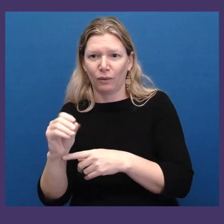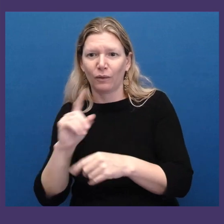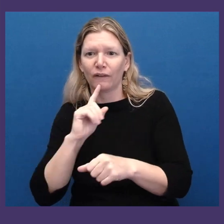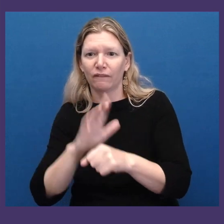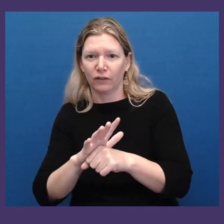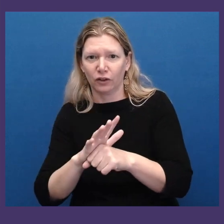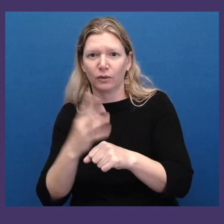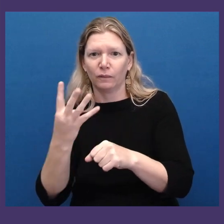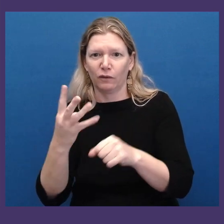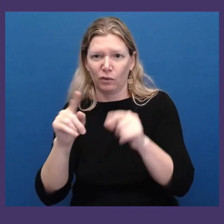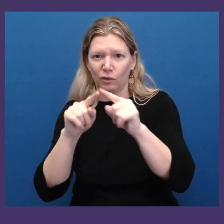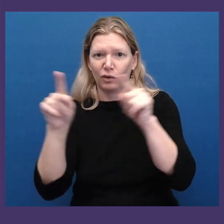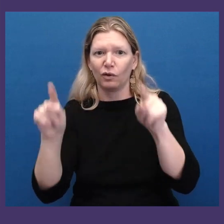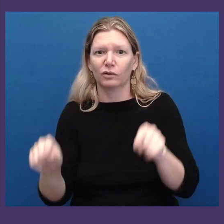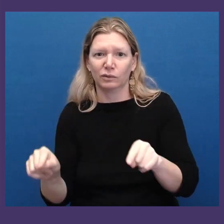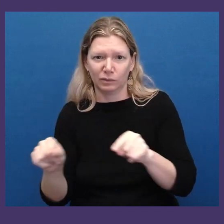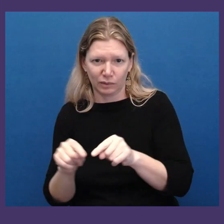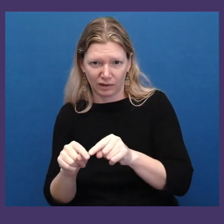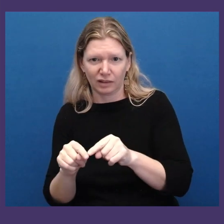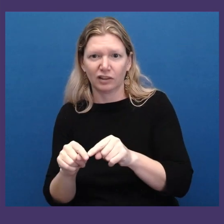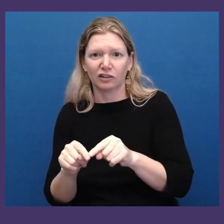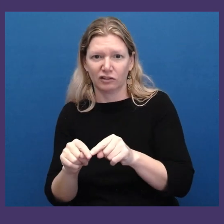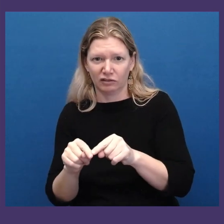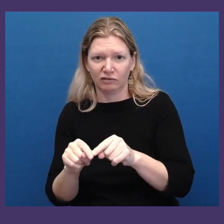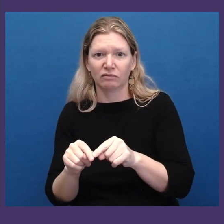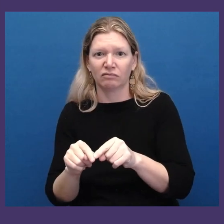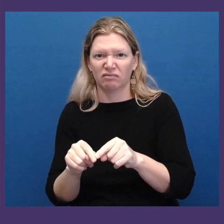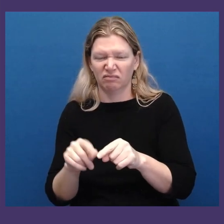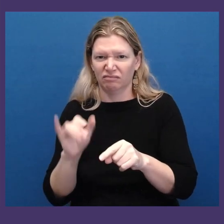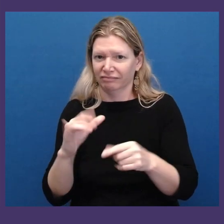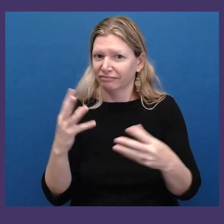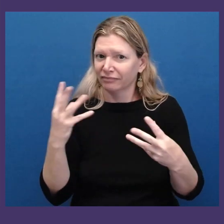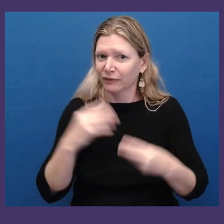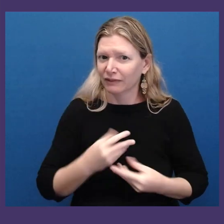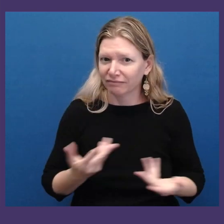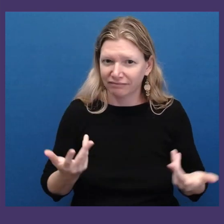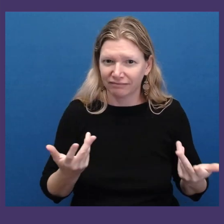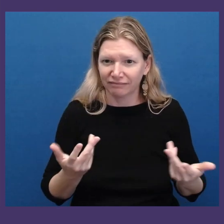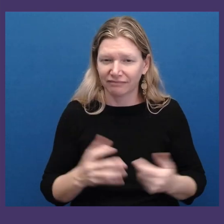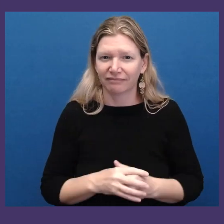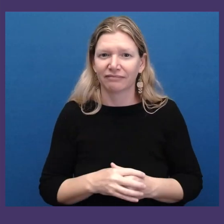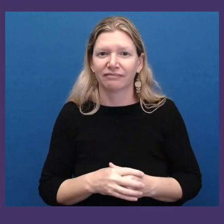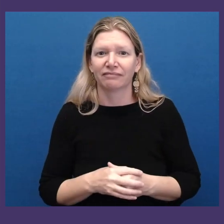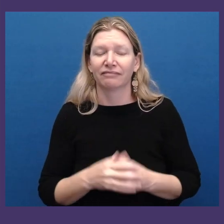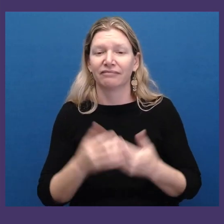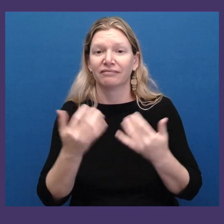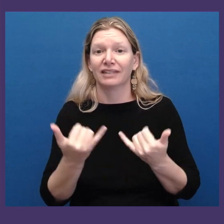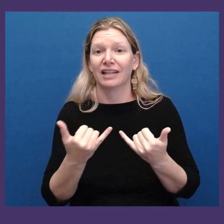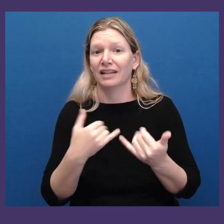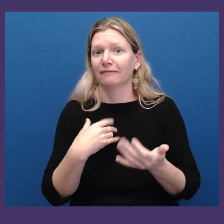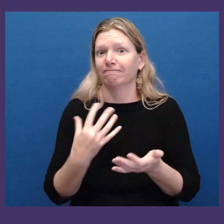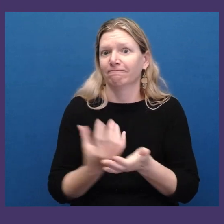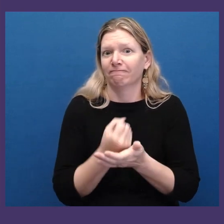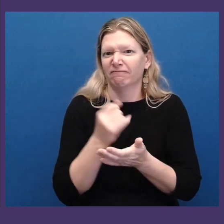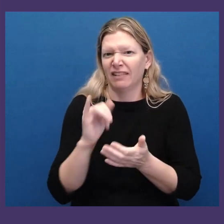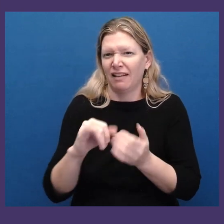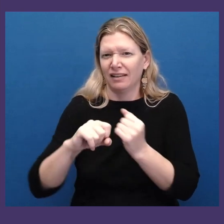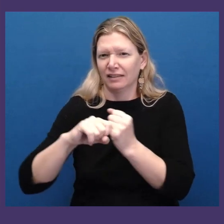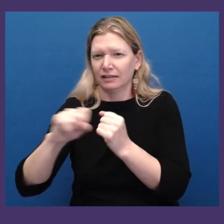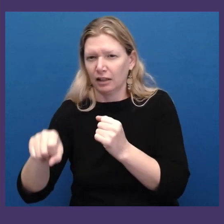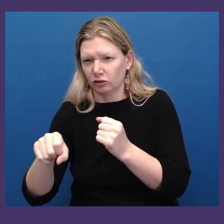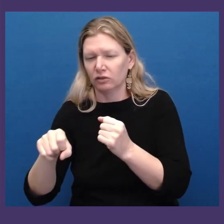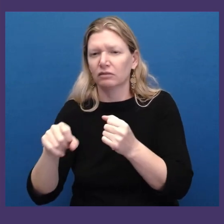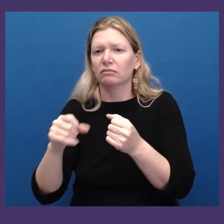pattern. Beautiful. Now, I'll leverage the extension to seamlessly describe the layout of Visual Studio